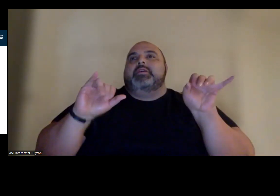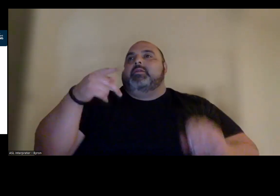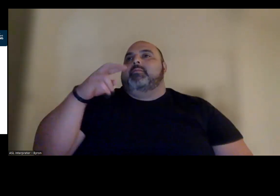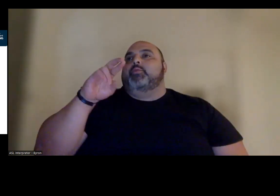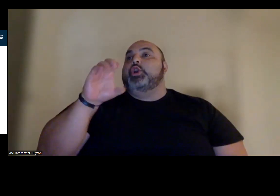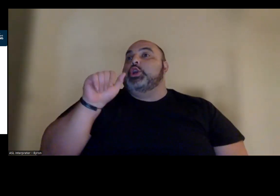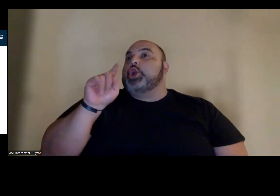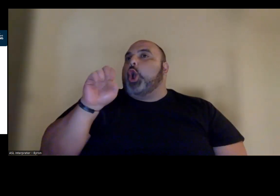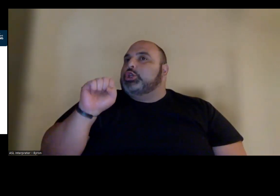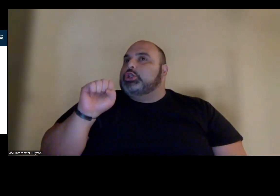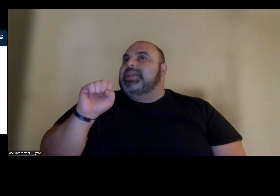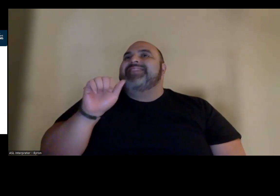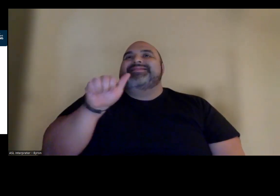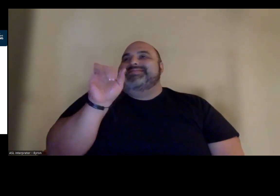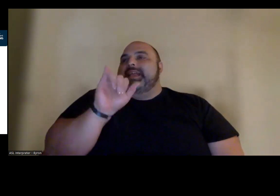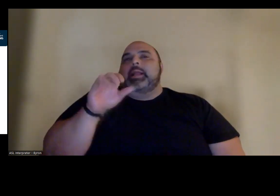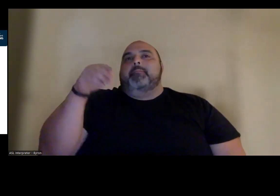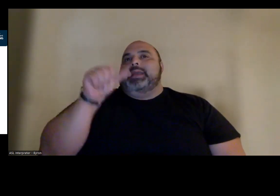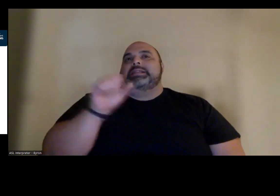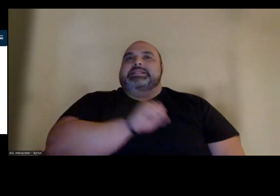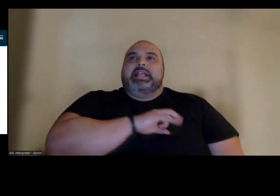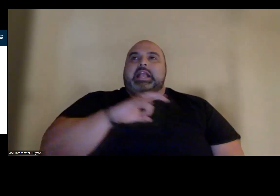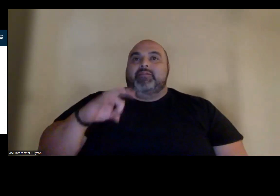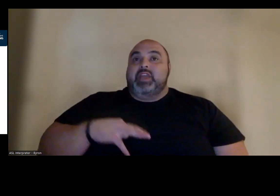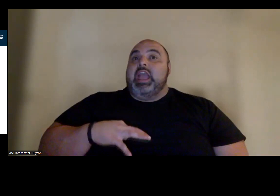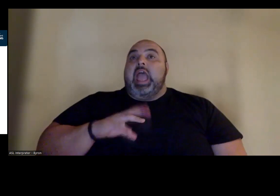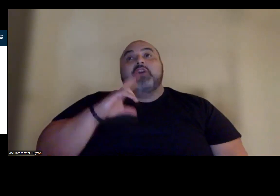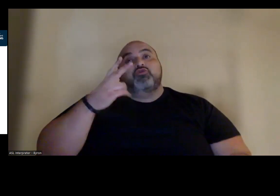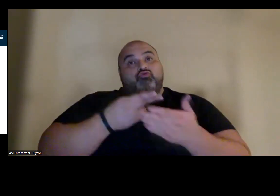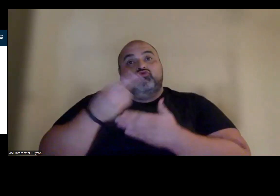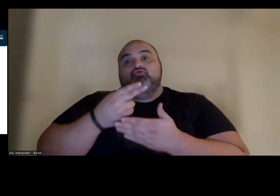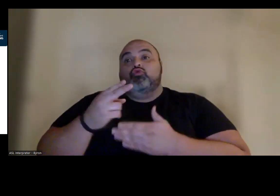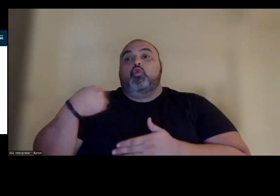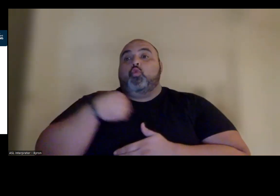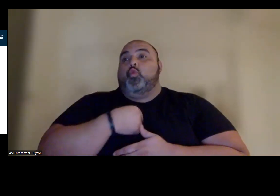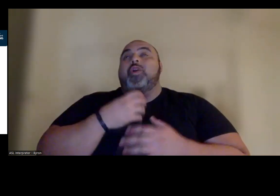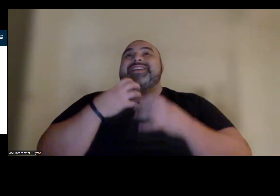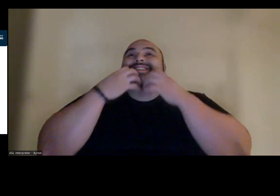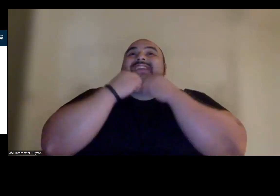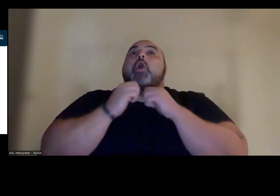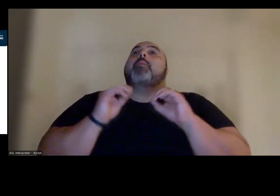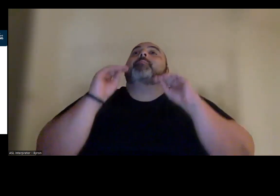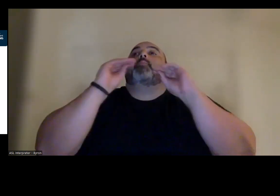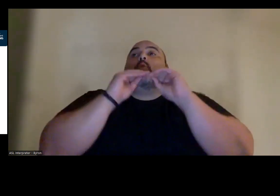other paid staff. And the truth is we care more